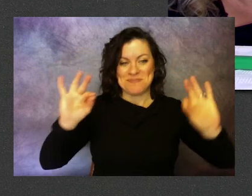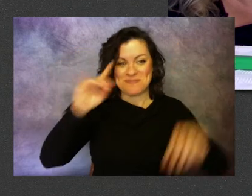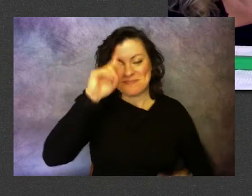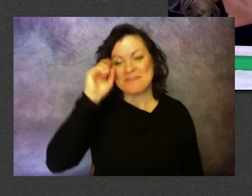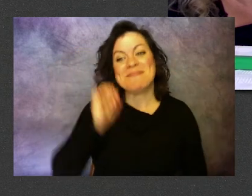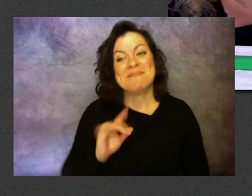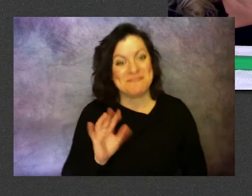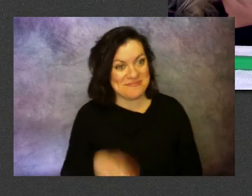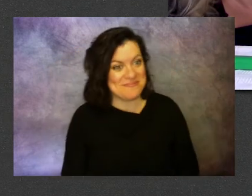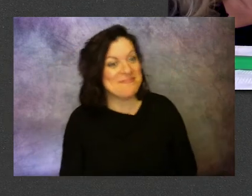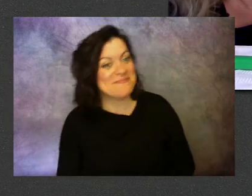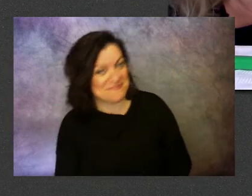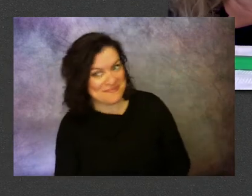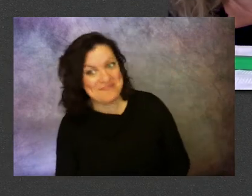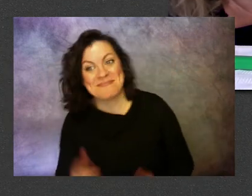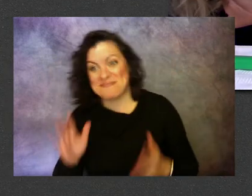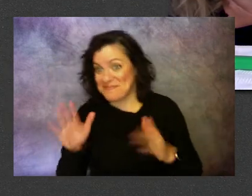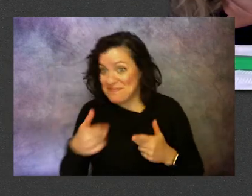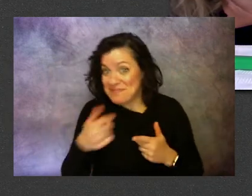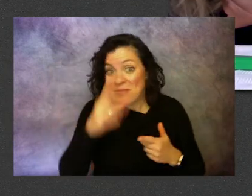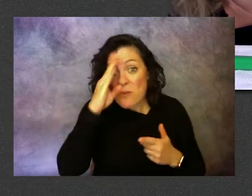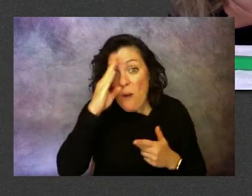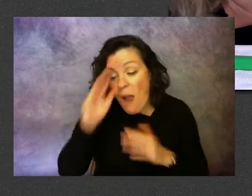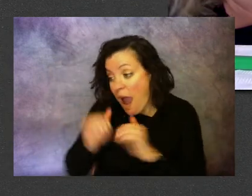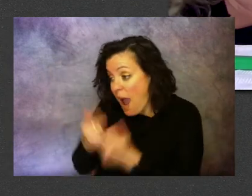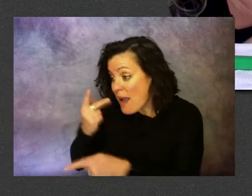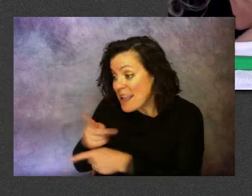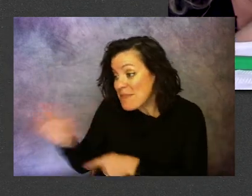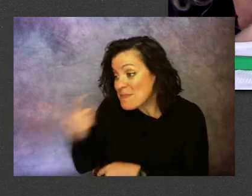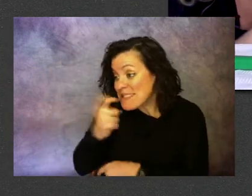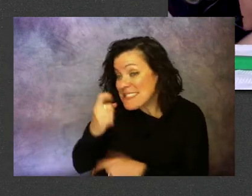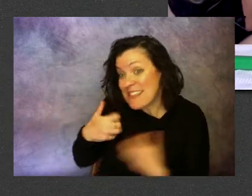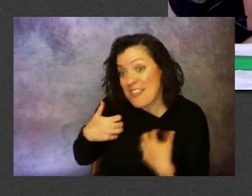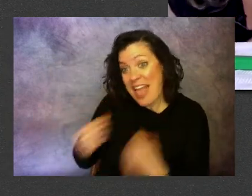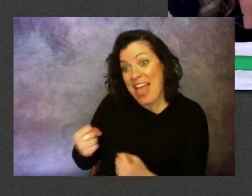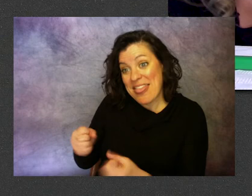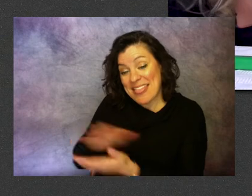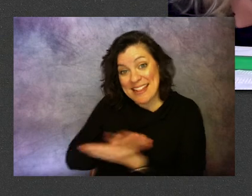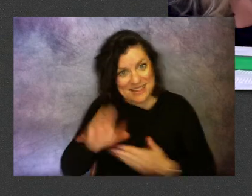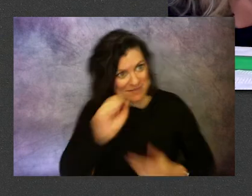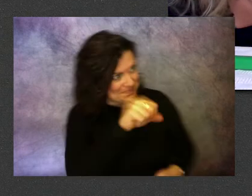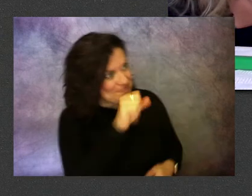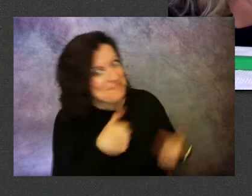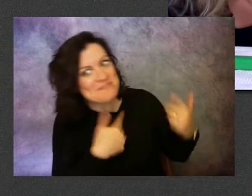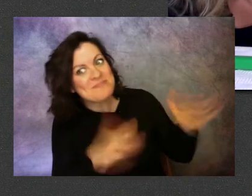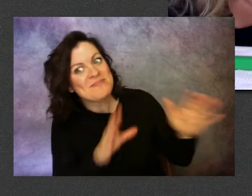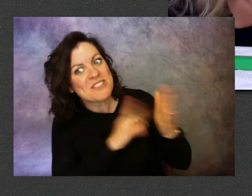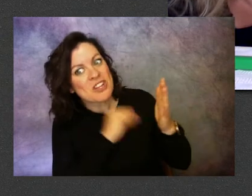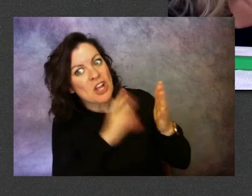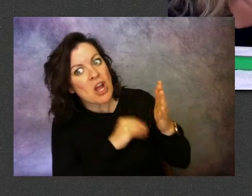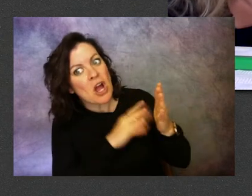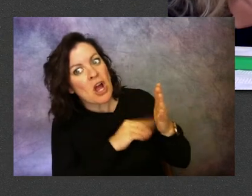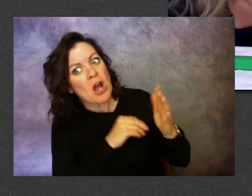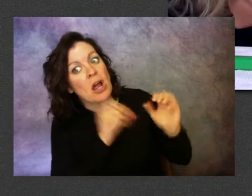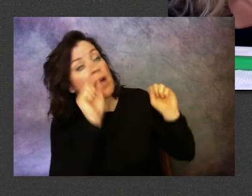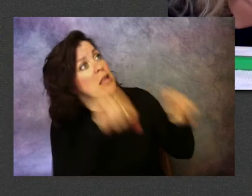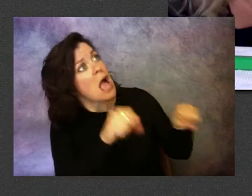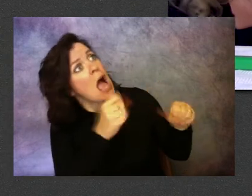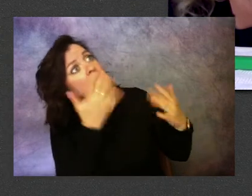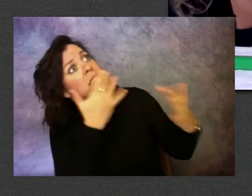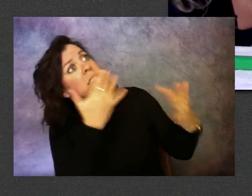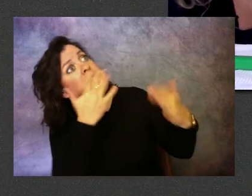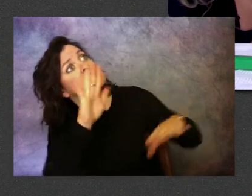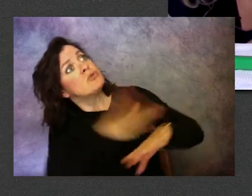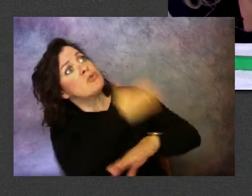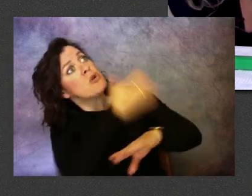teeth clean and healthy. We sure do. Do you think we could sing that song one more